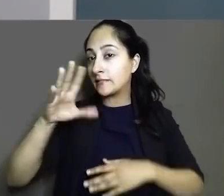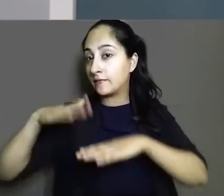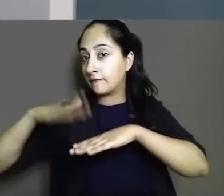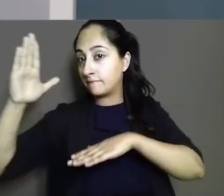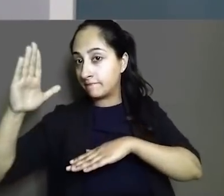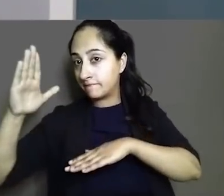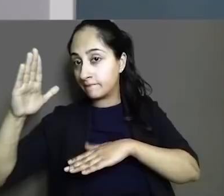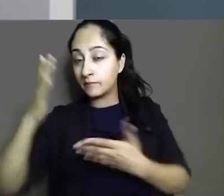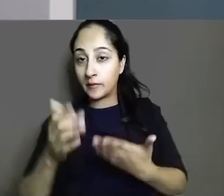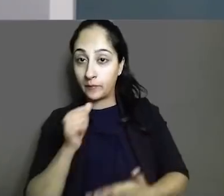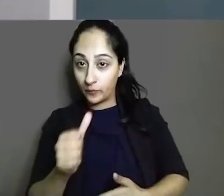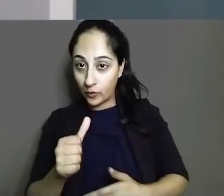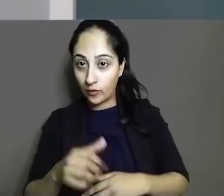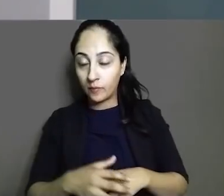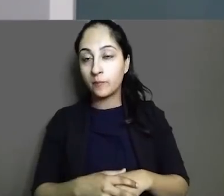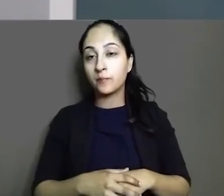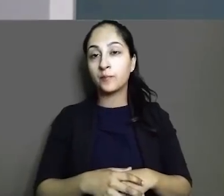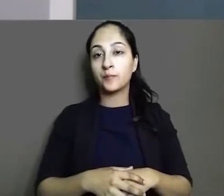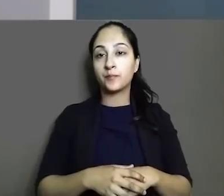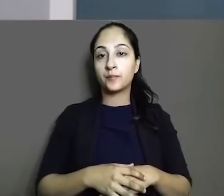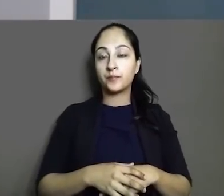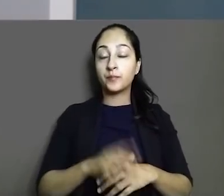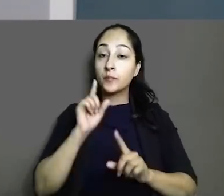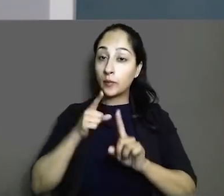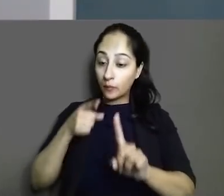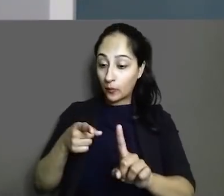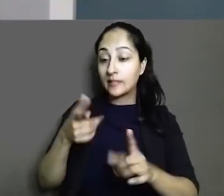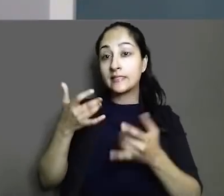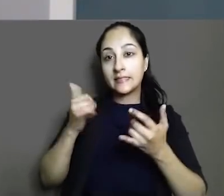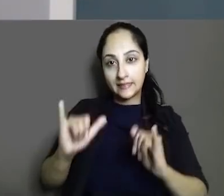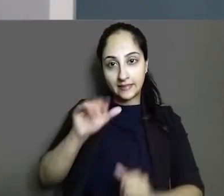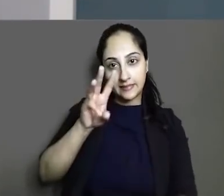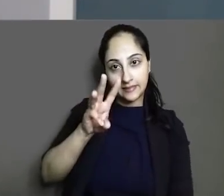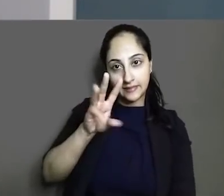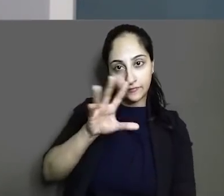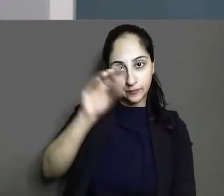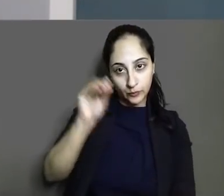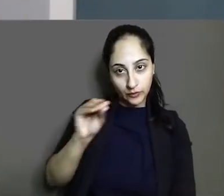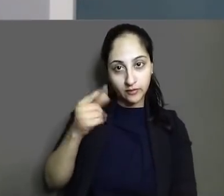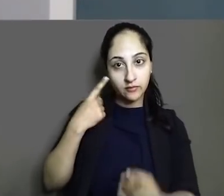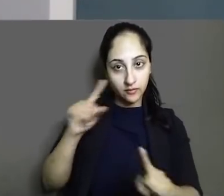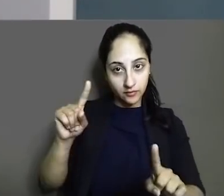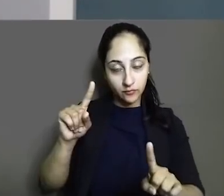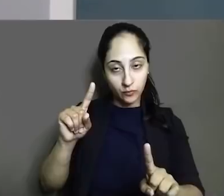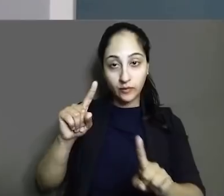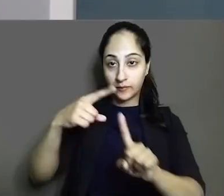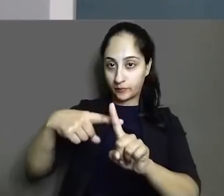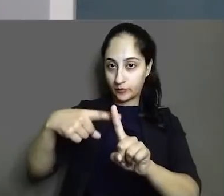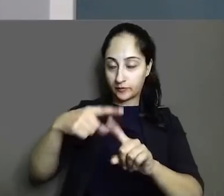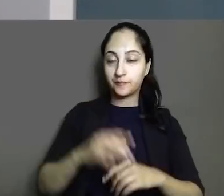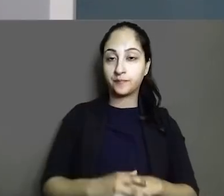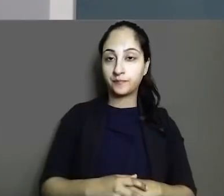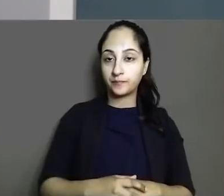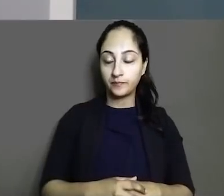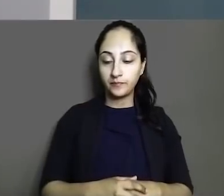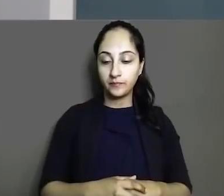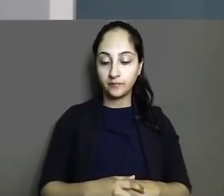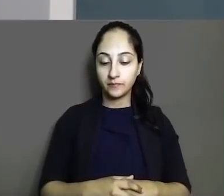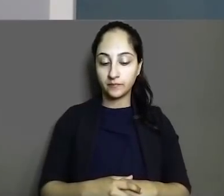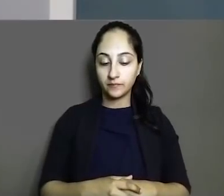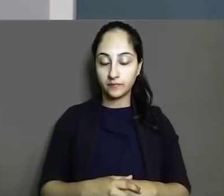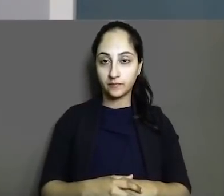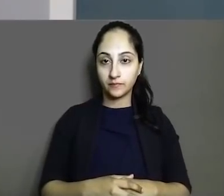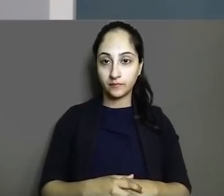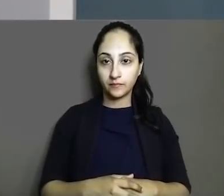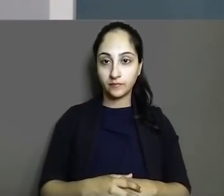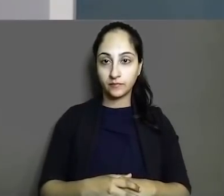vaccine. And that's where the Novavax vaccine falls into. Now, this type of vaccine delivers the spike protein itself